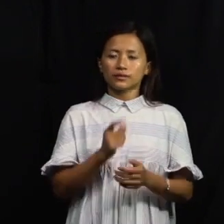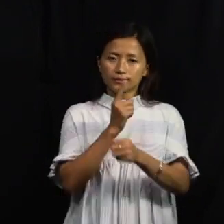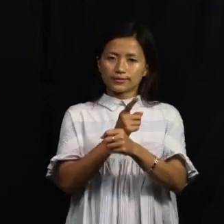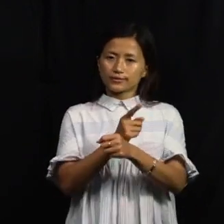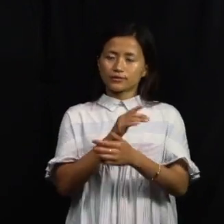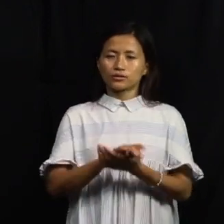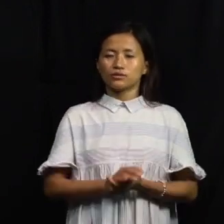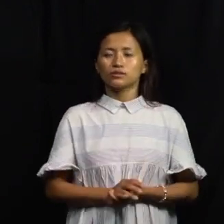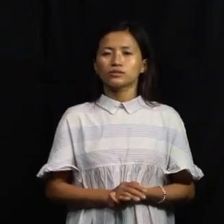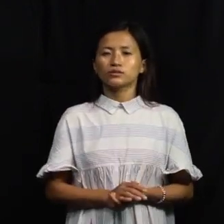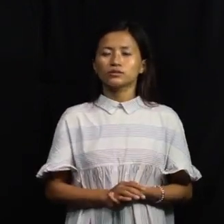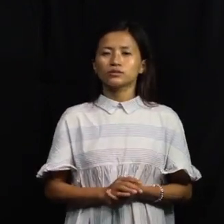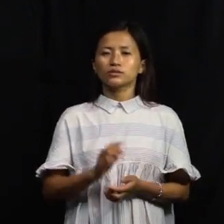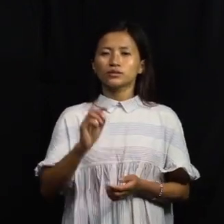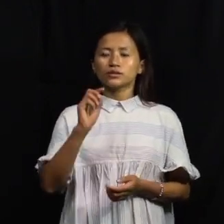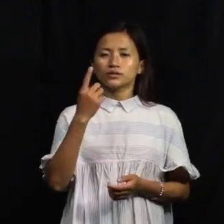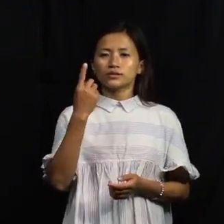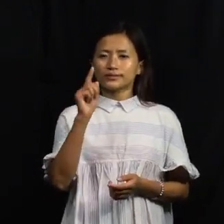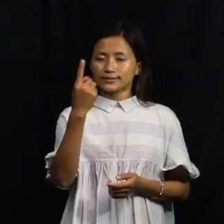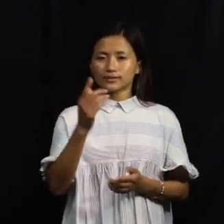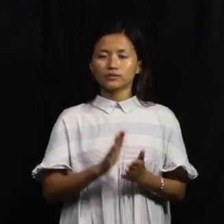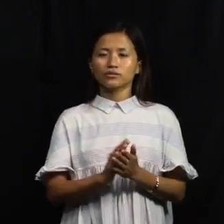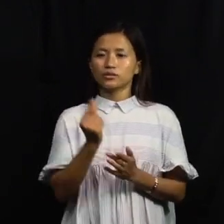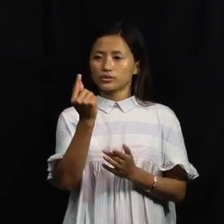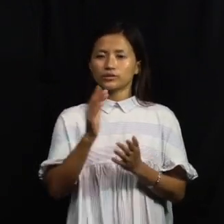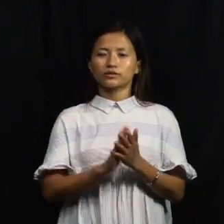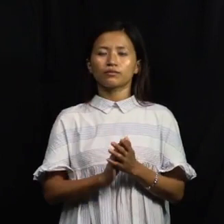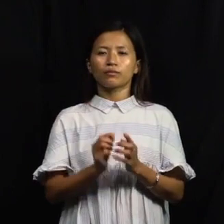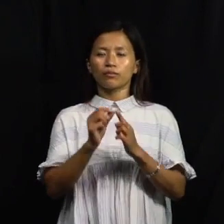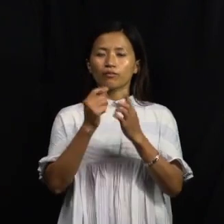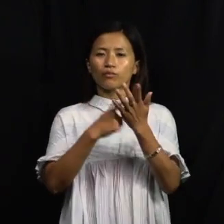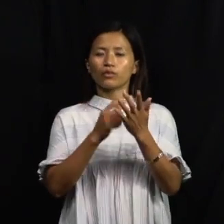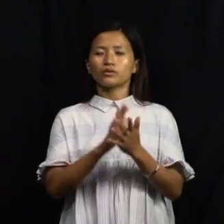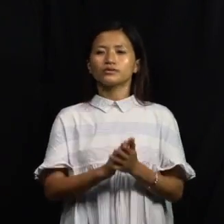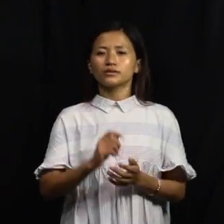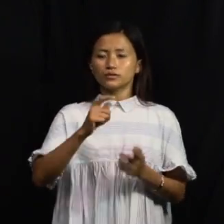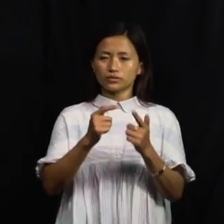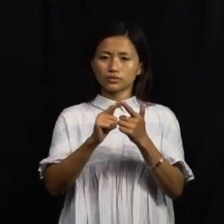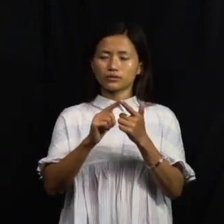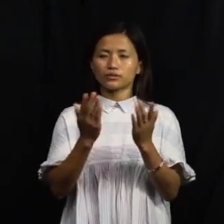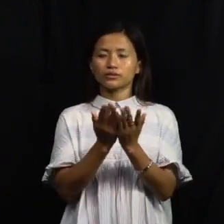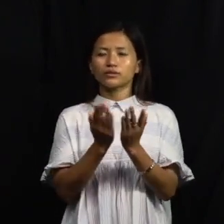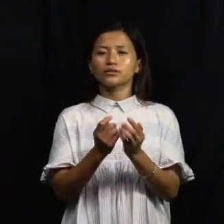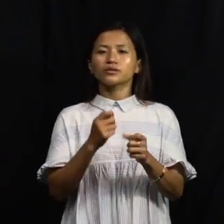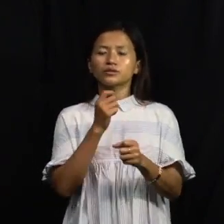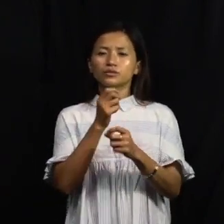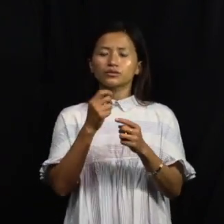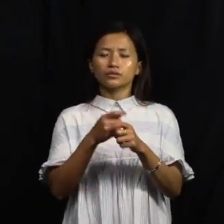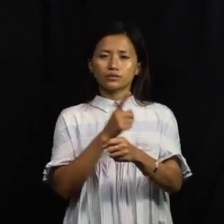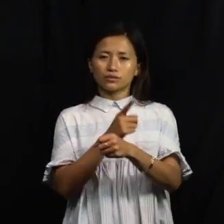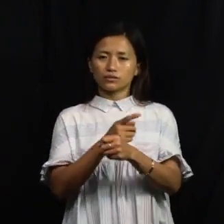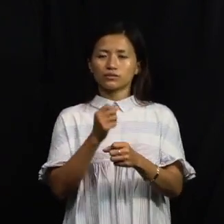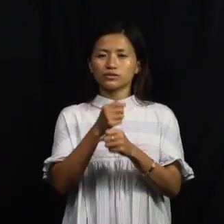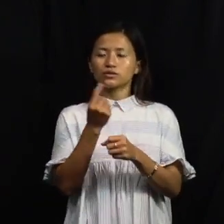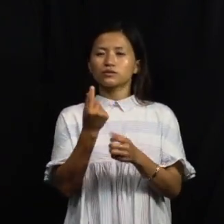teacher. That means in single or unipolar process of education, the guru or the teacher is